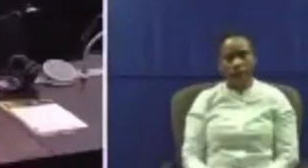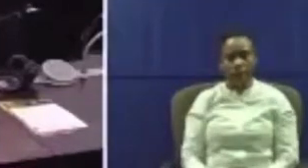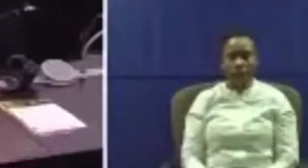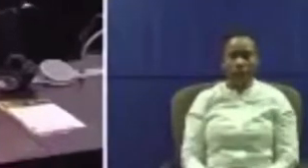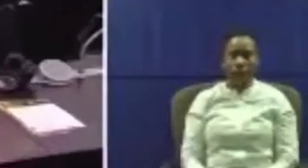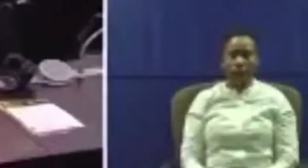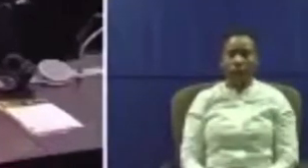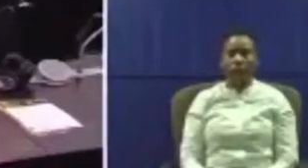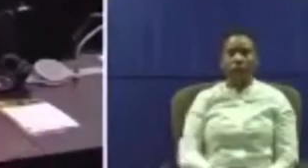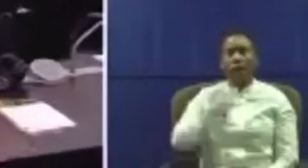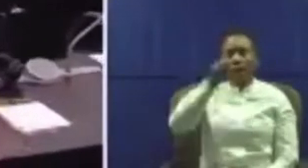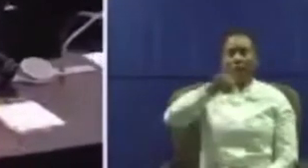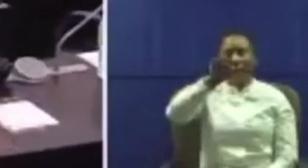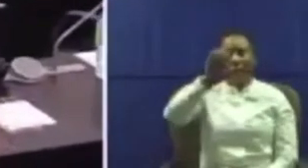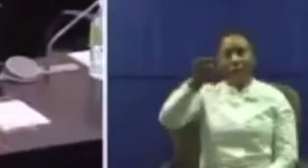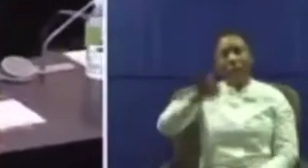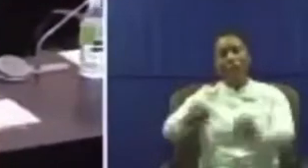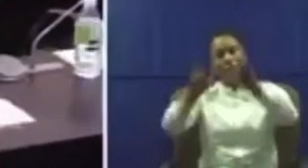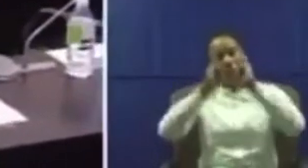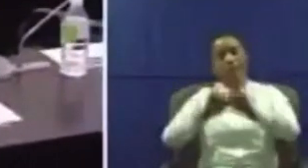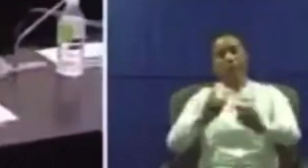Invite the PSS to remove them.